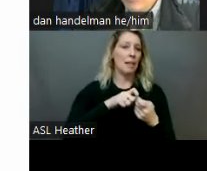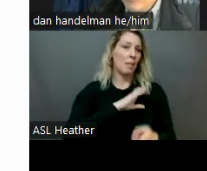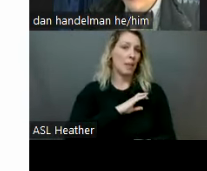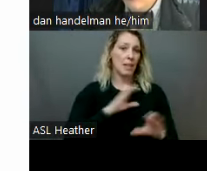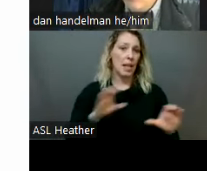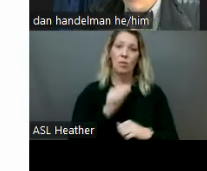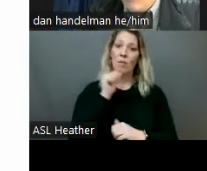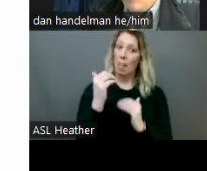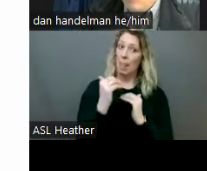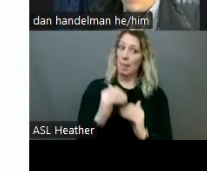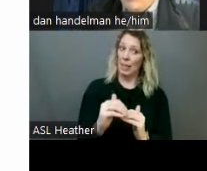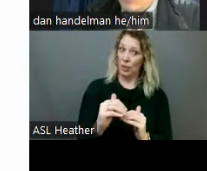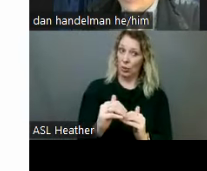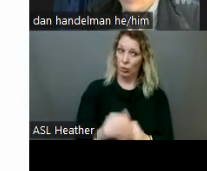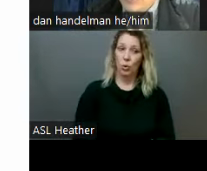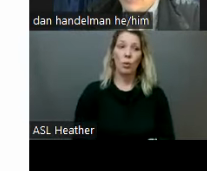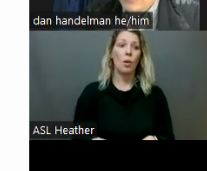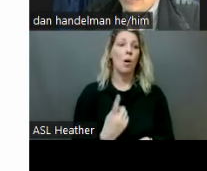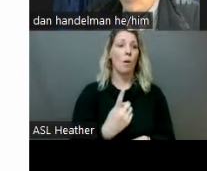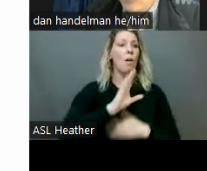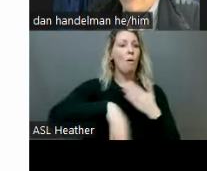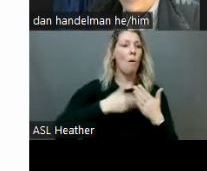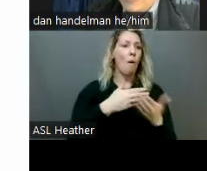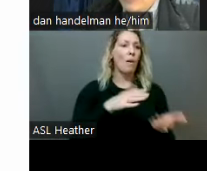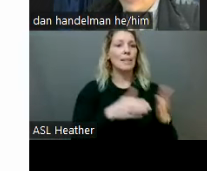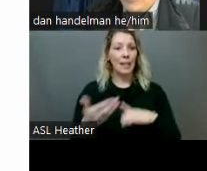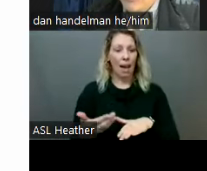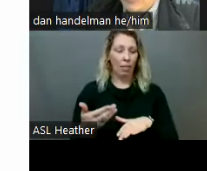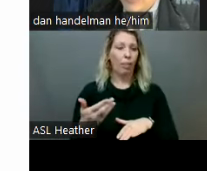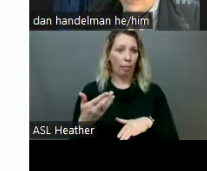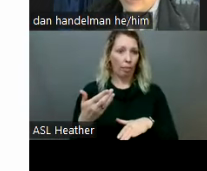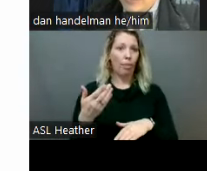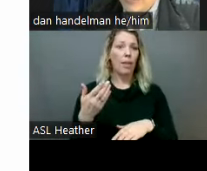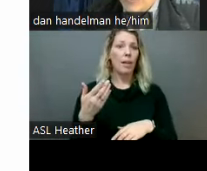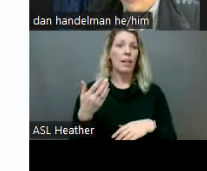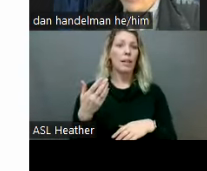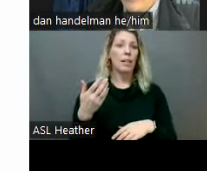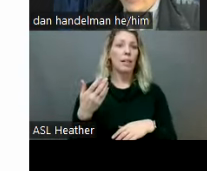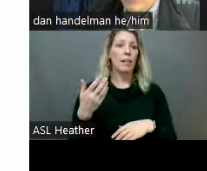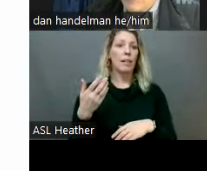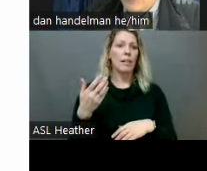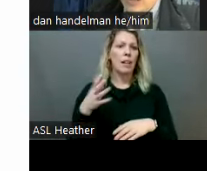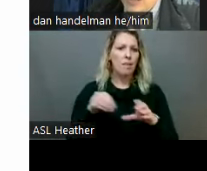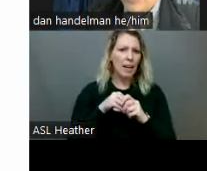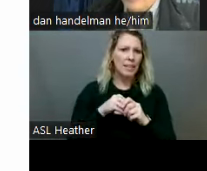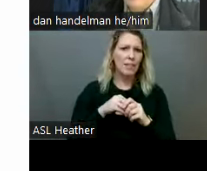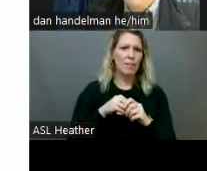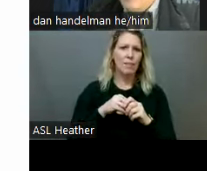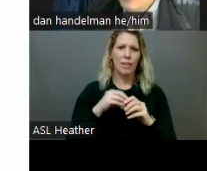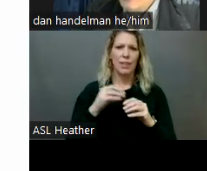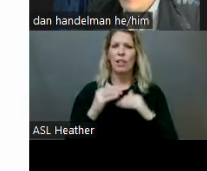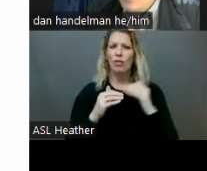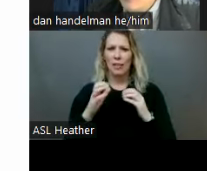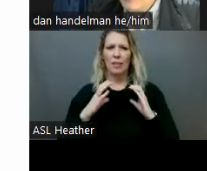to 1, all deaths in custody, including effective/constructive custody and uses of deadly force. I'll come back to that in a